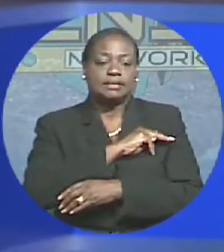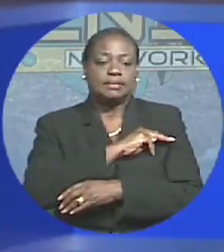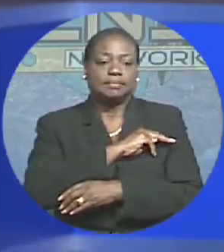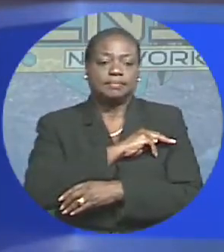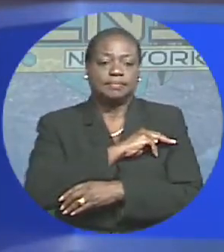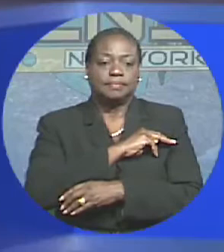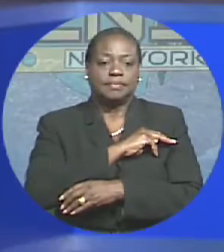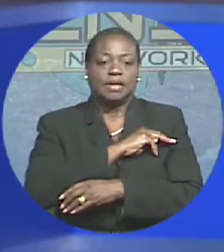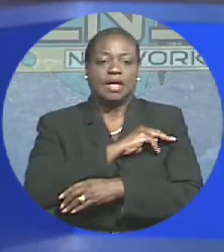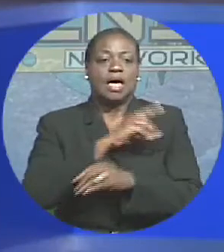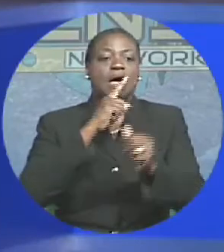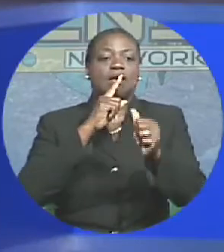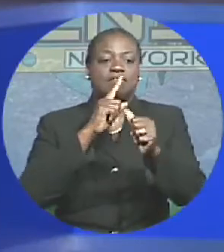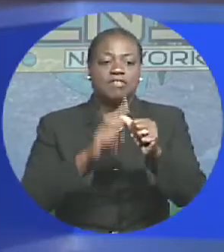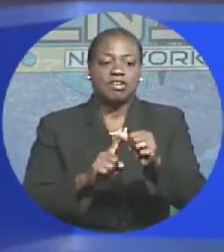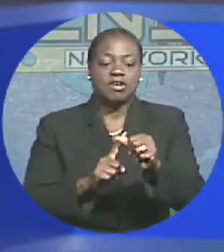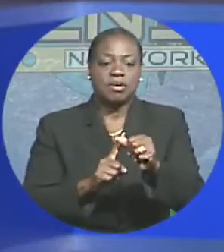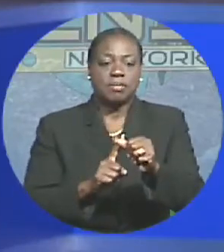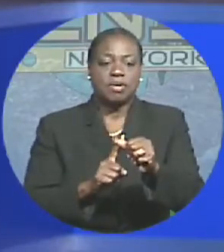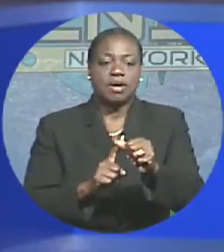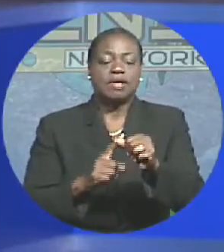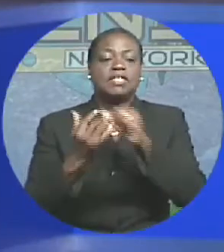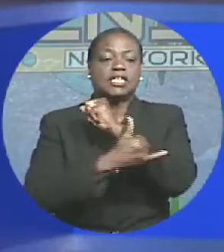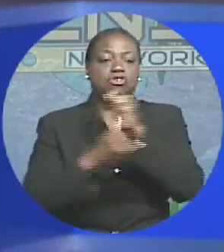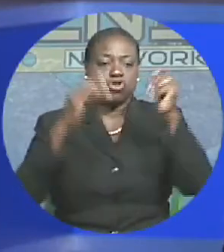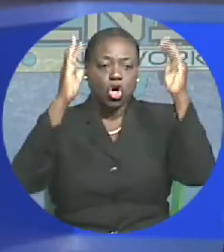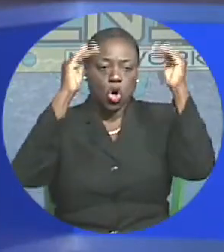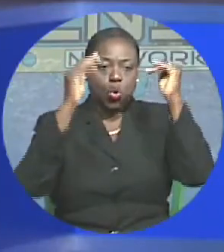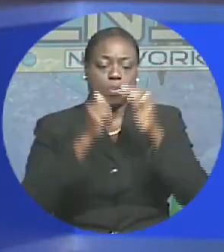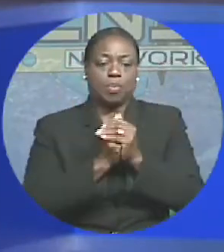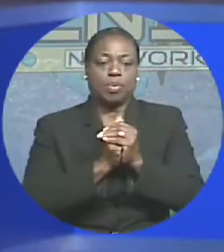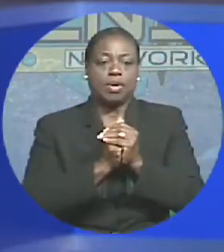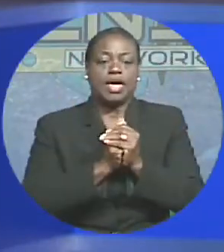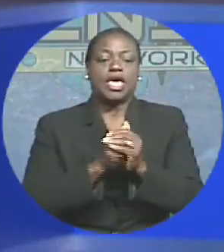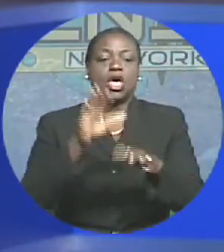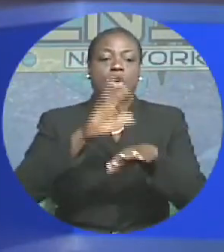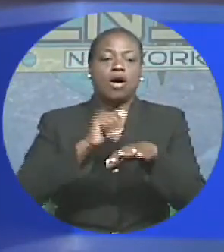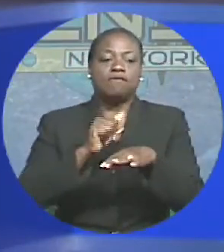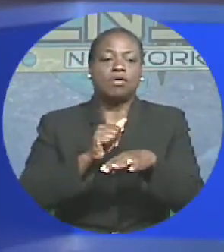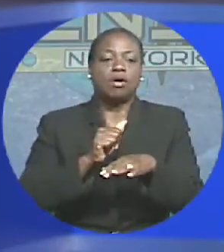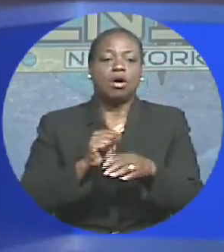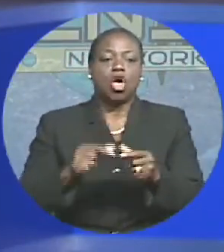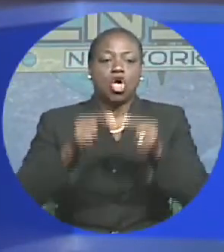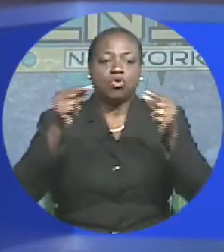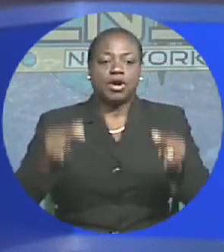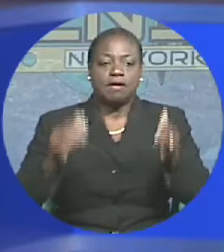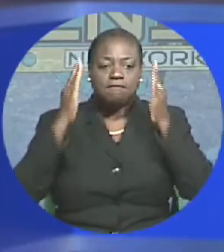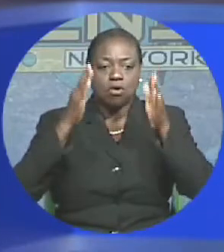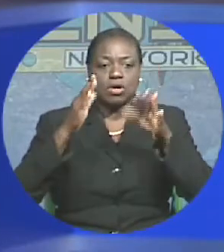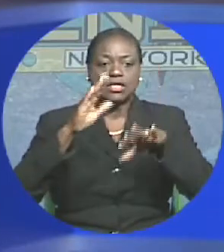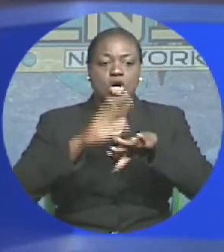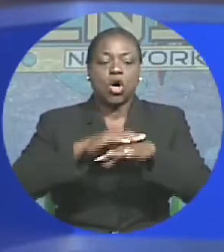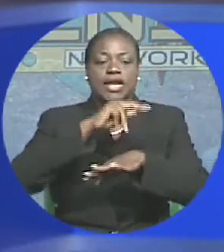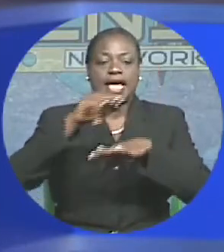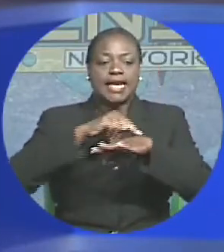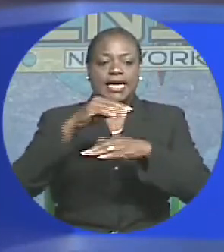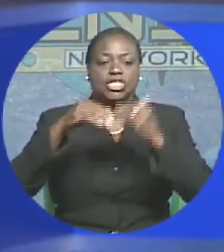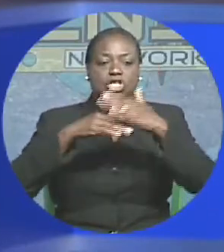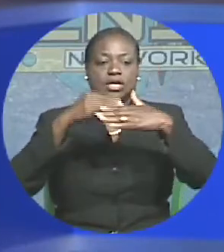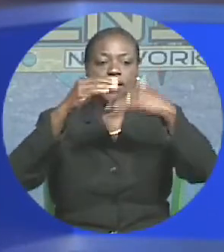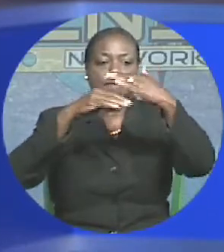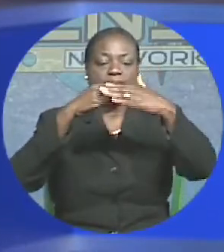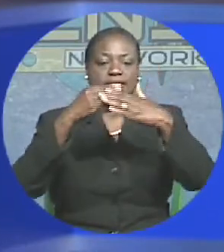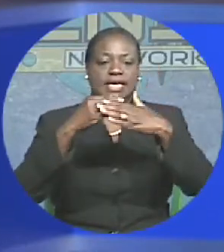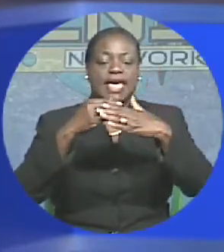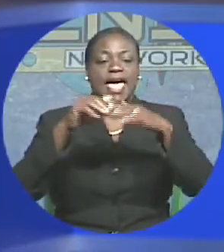the country under PLP leadership, and he called for a greater focus on nation-building. Mr. McCartney did have some concerns, citing crime